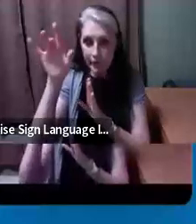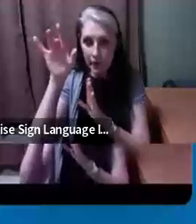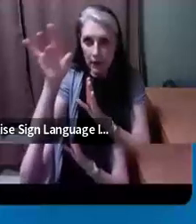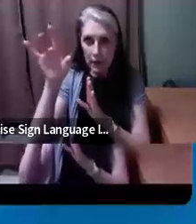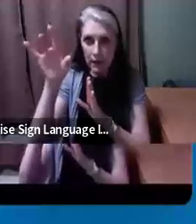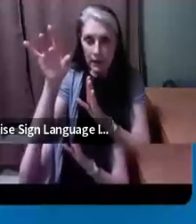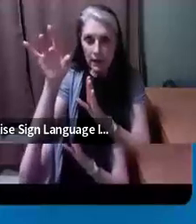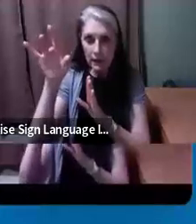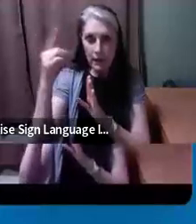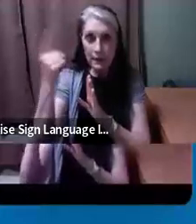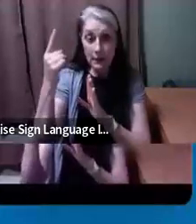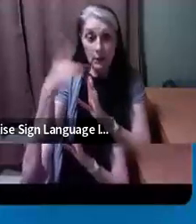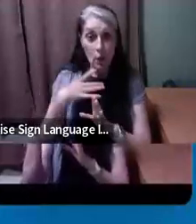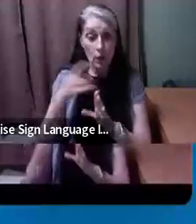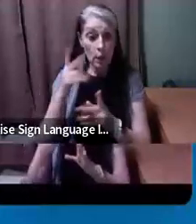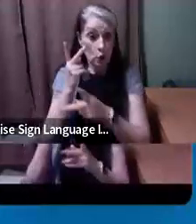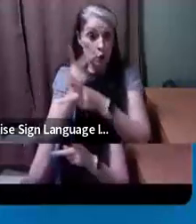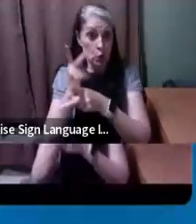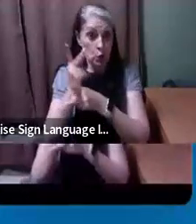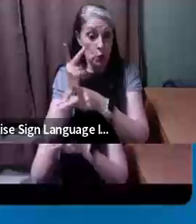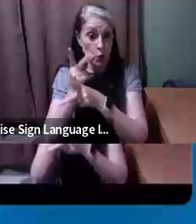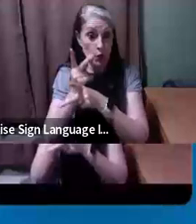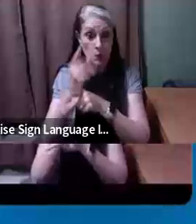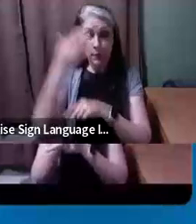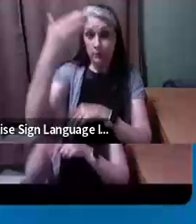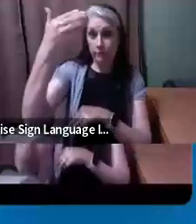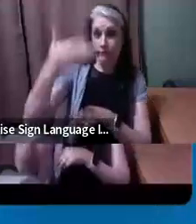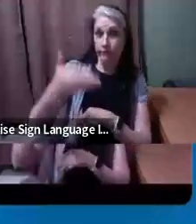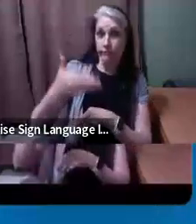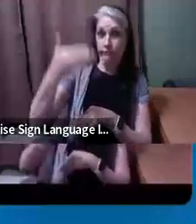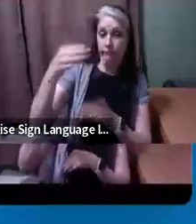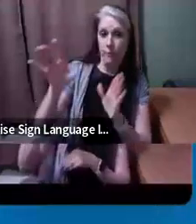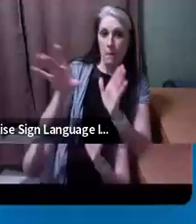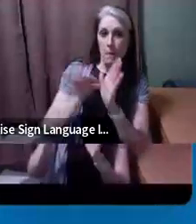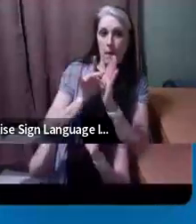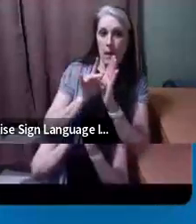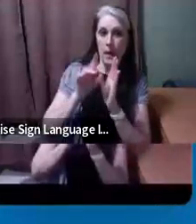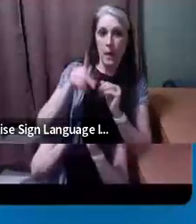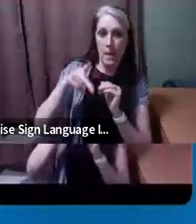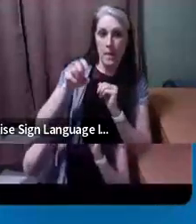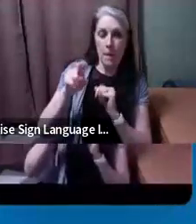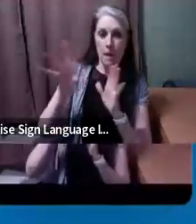this is something that you'd like to keep right in front of you, you will need to pin them.